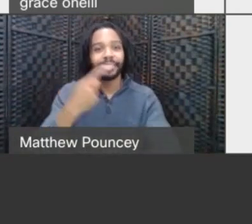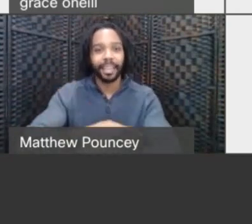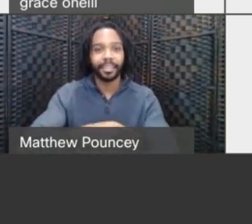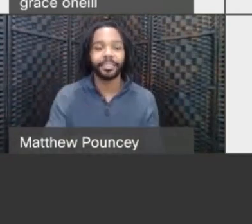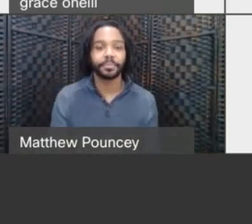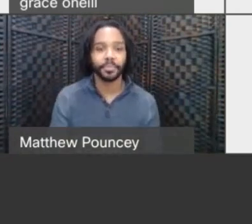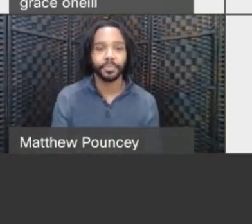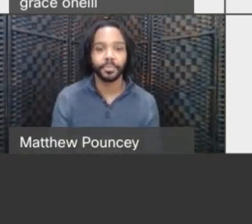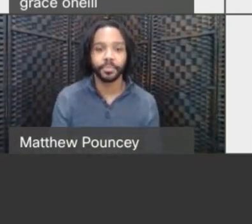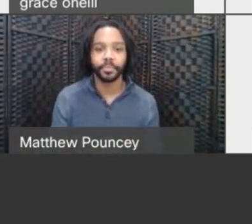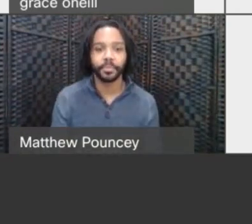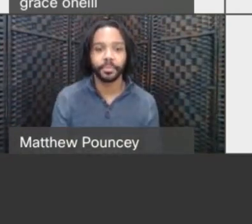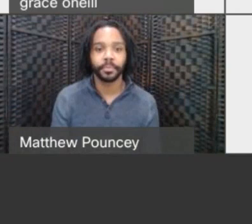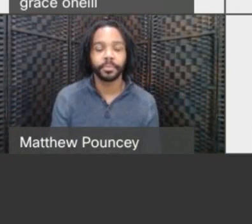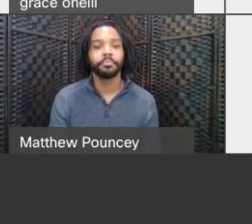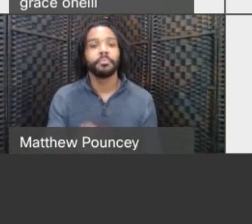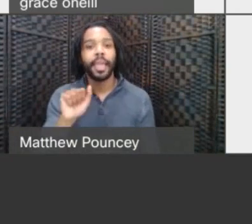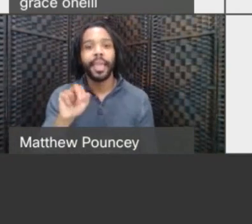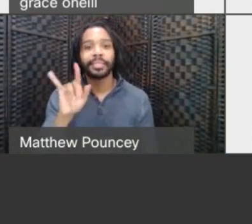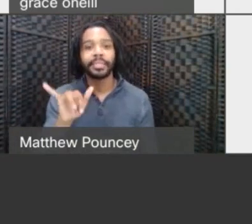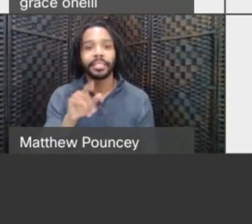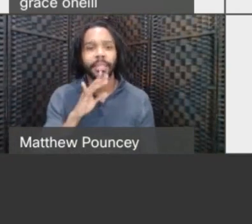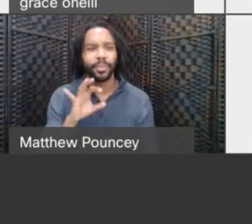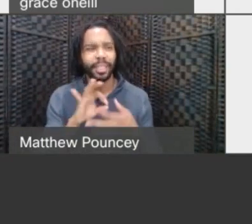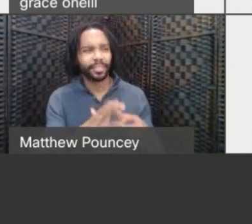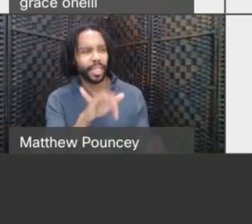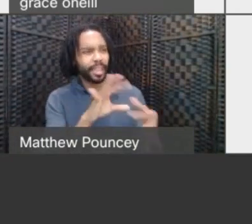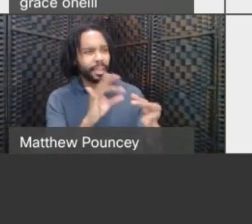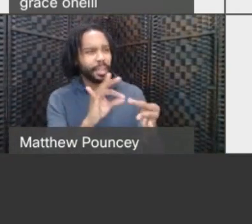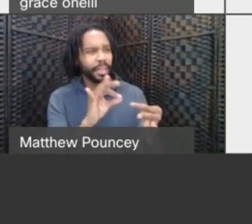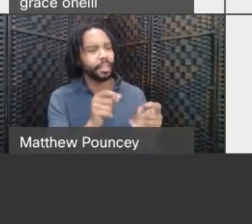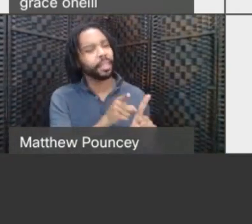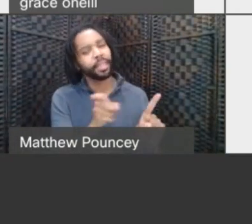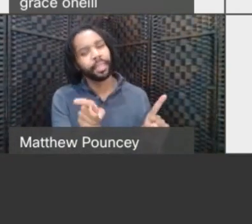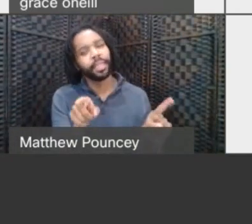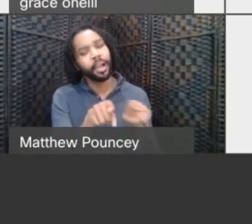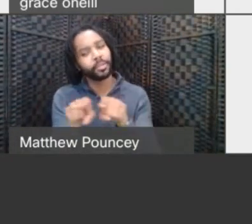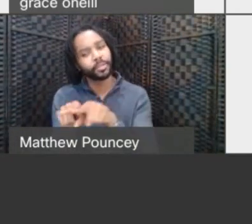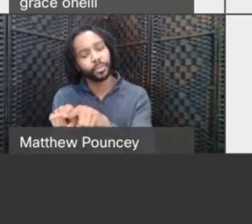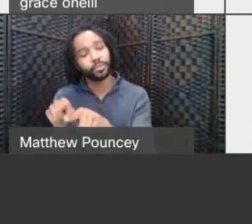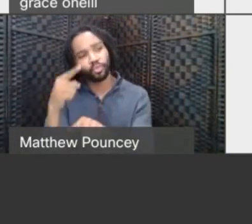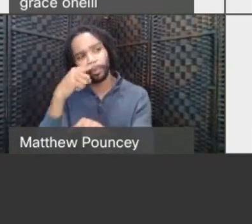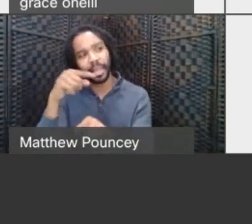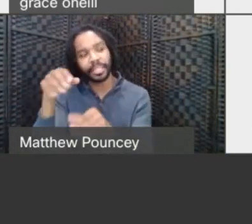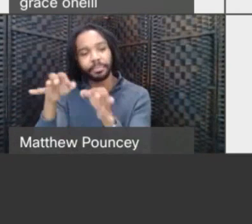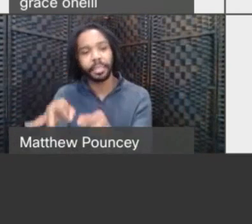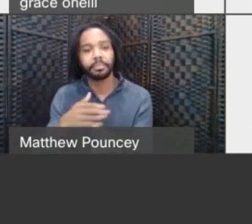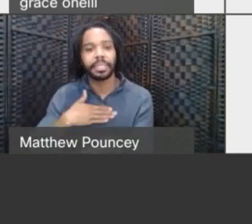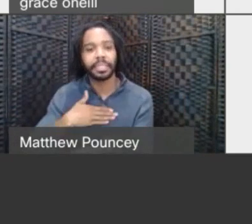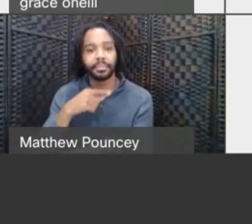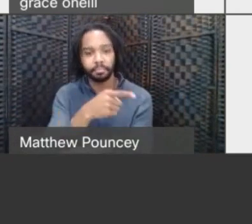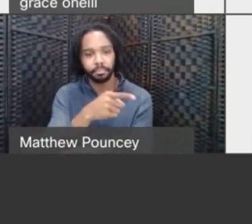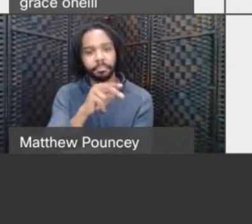So related to that and kind of going the other direction, could you also explain, please, Nelson,